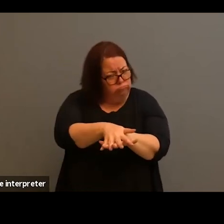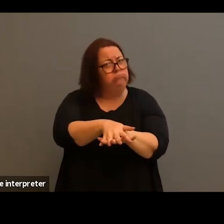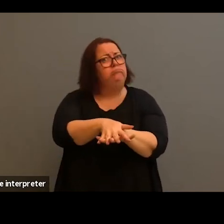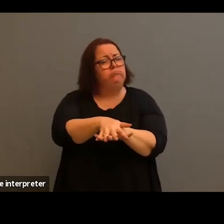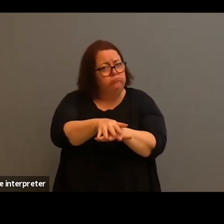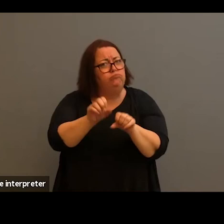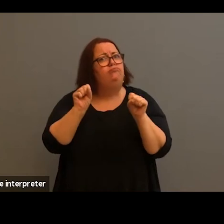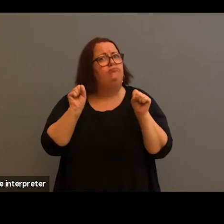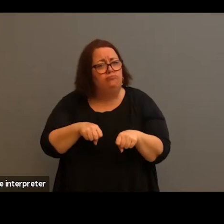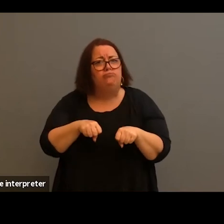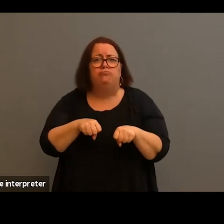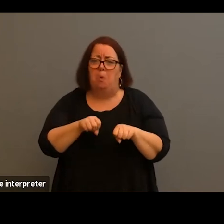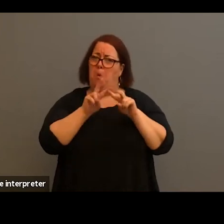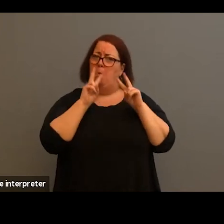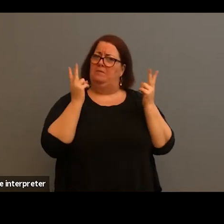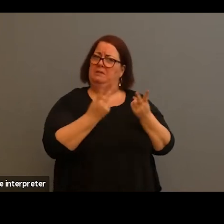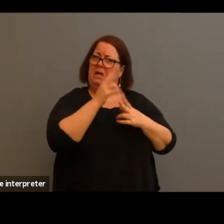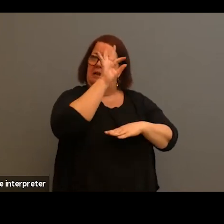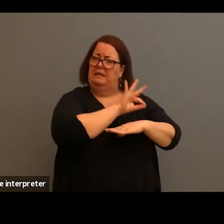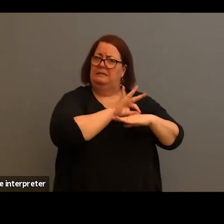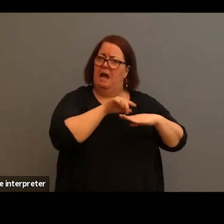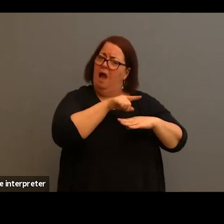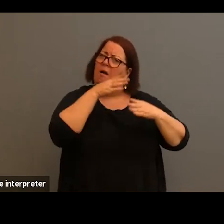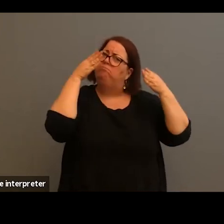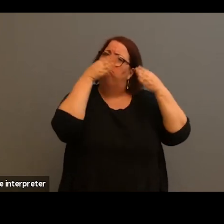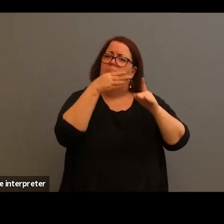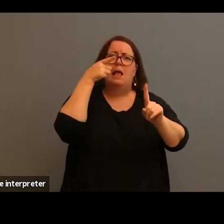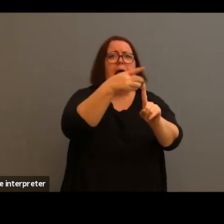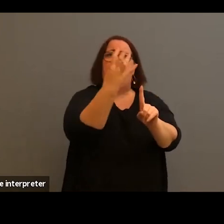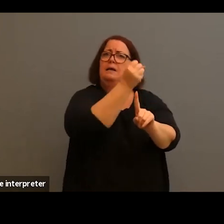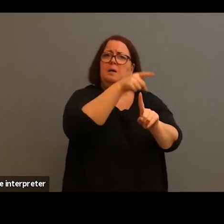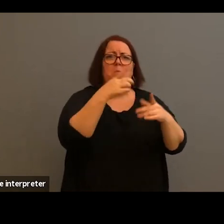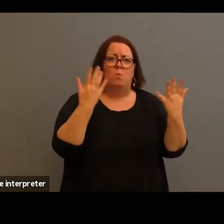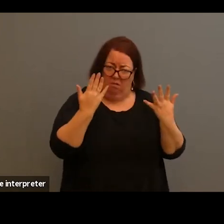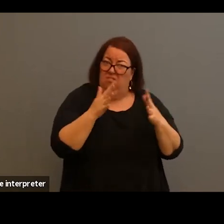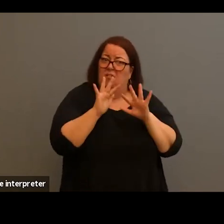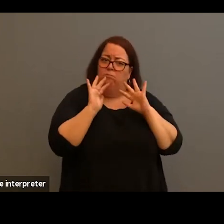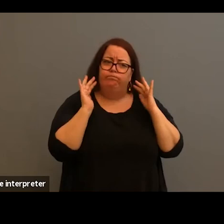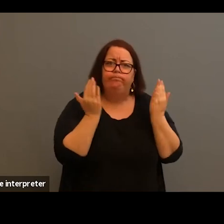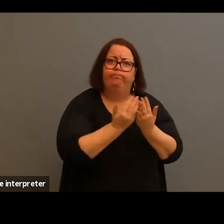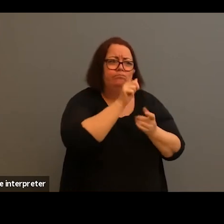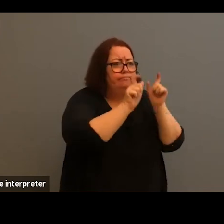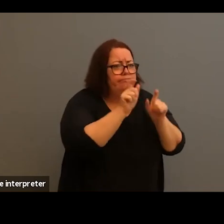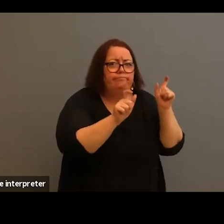about embracing more people in the diversity of people in your